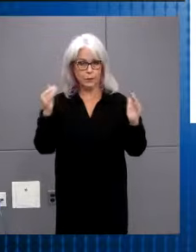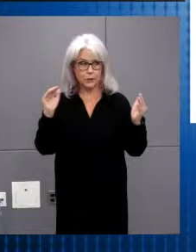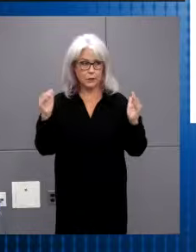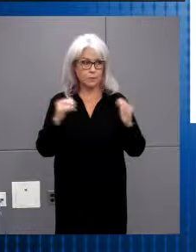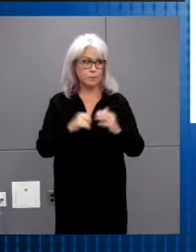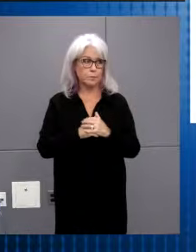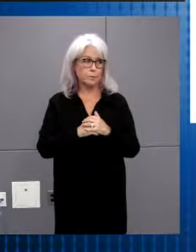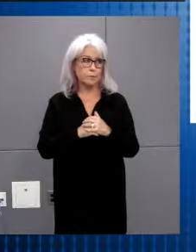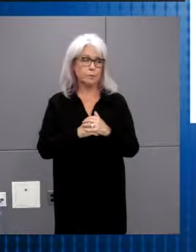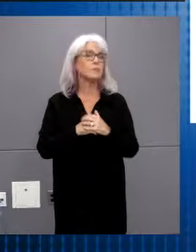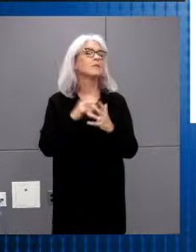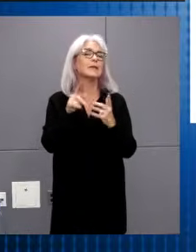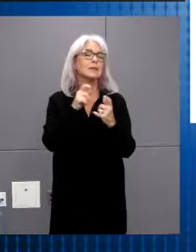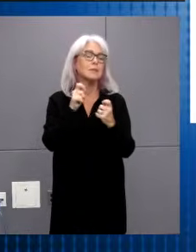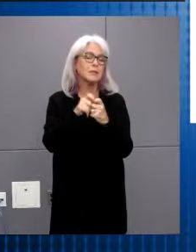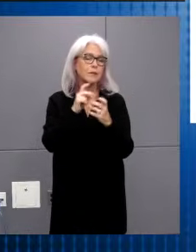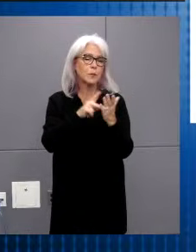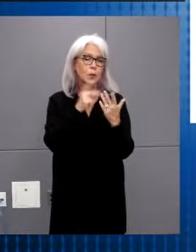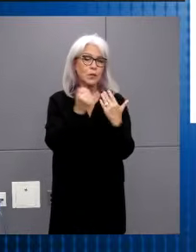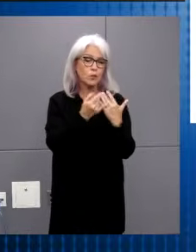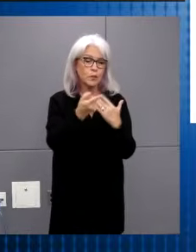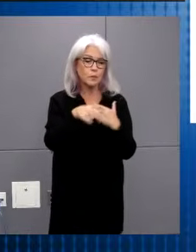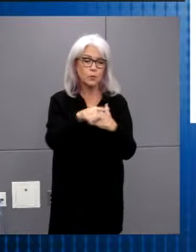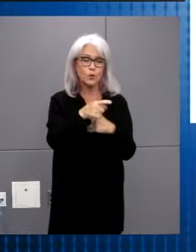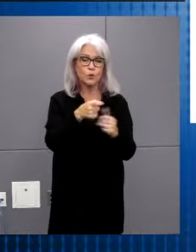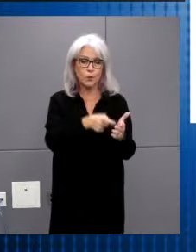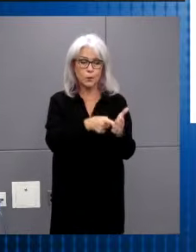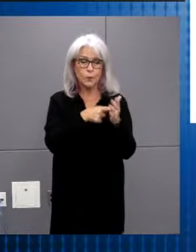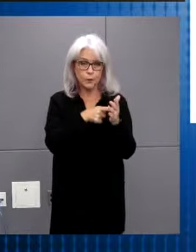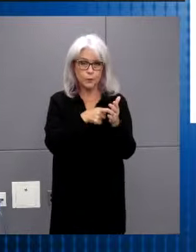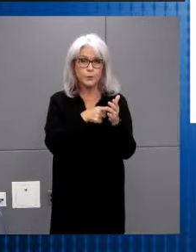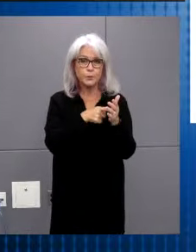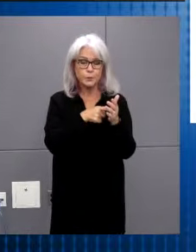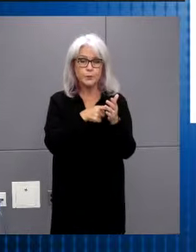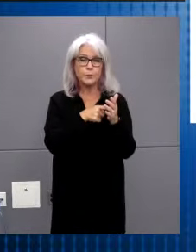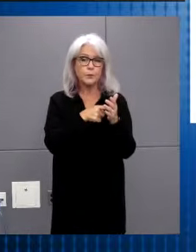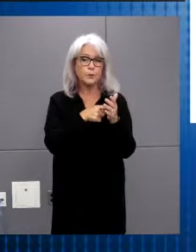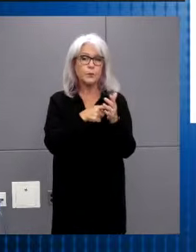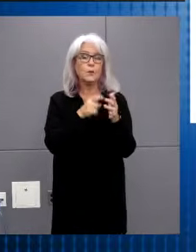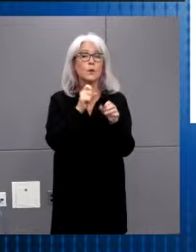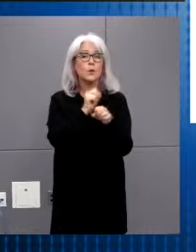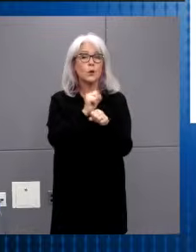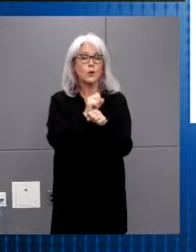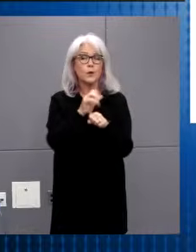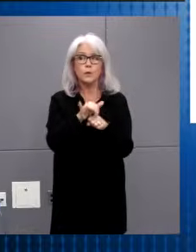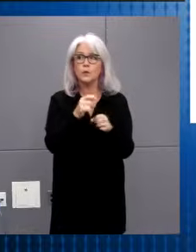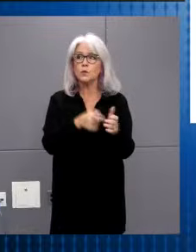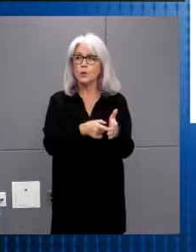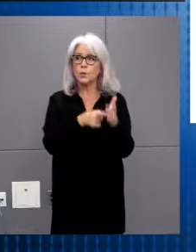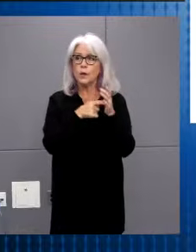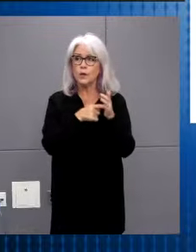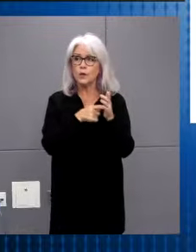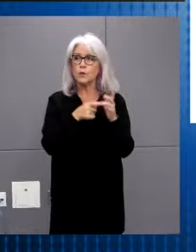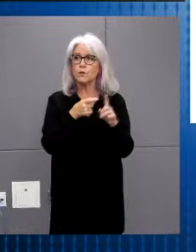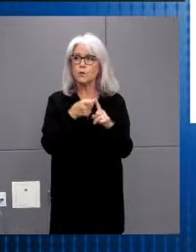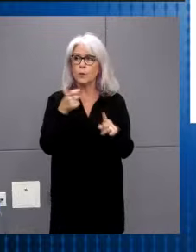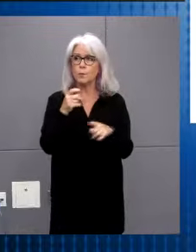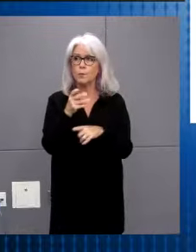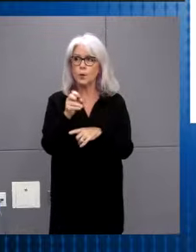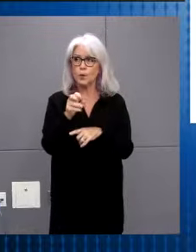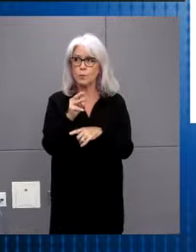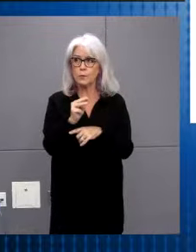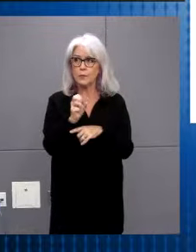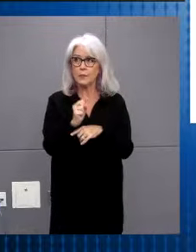guess, specific projects that were required or work that was required from firms. You will